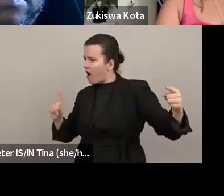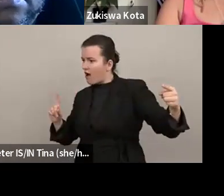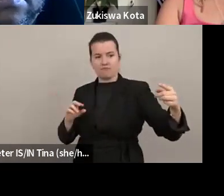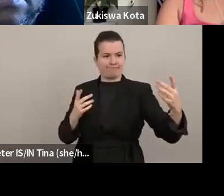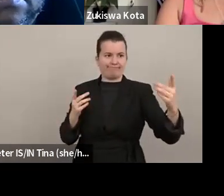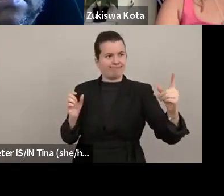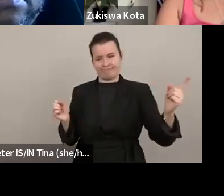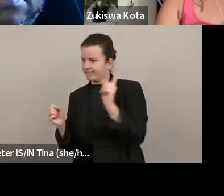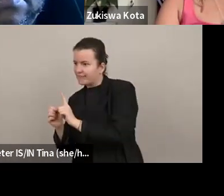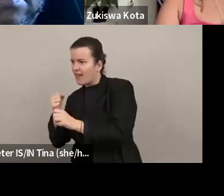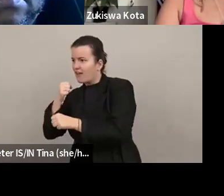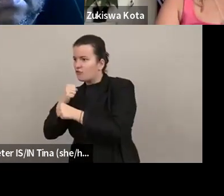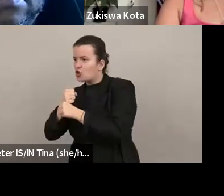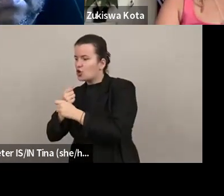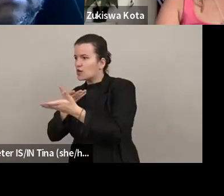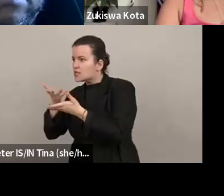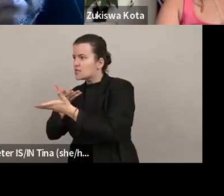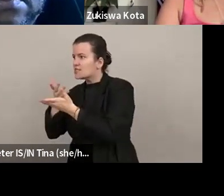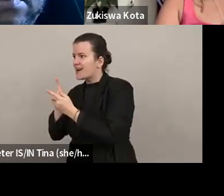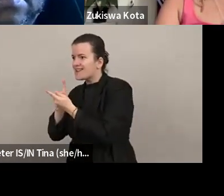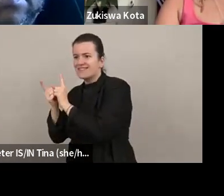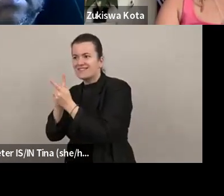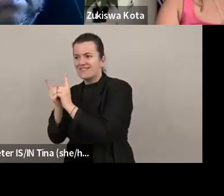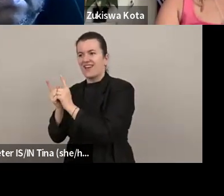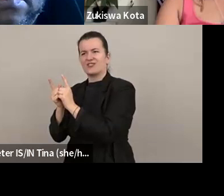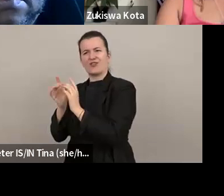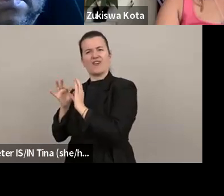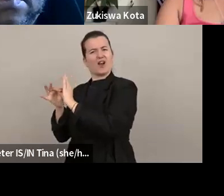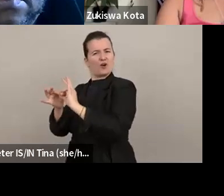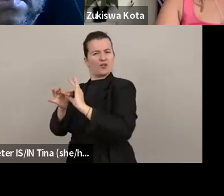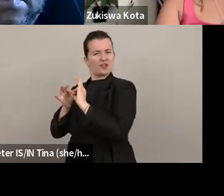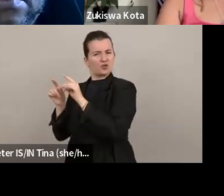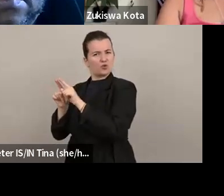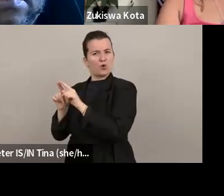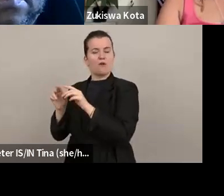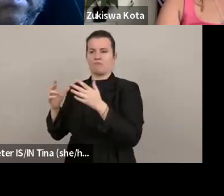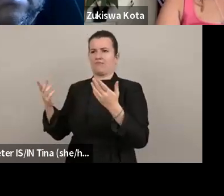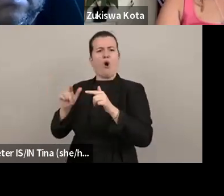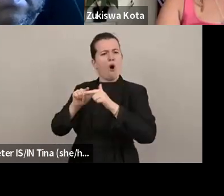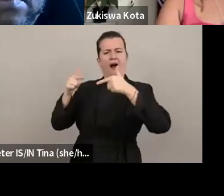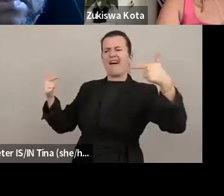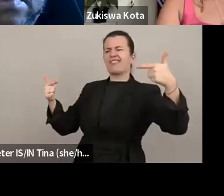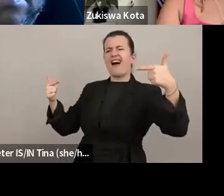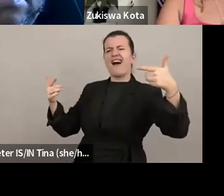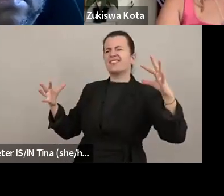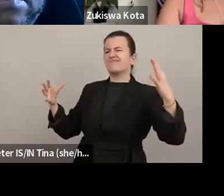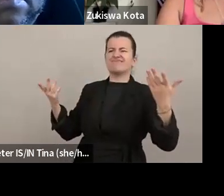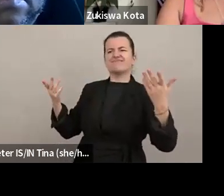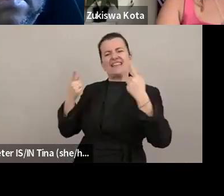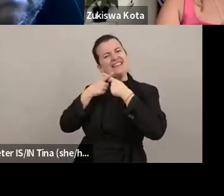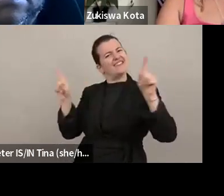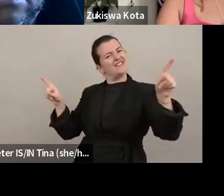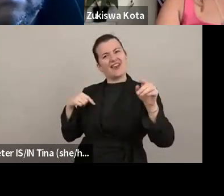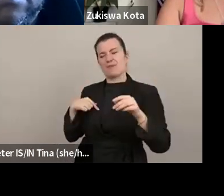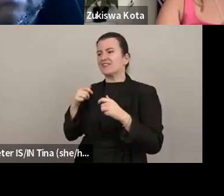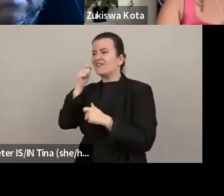people constantly connect, not just digitally, but also, physically. So because there is still a lot that we